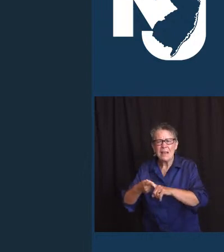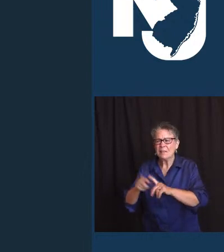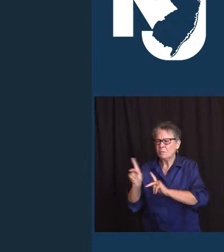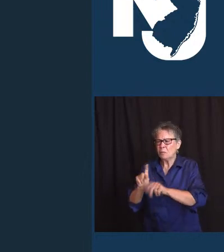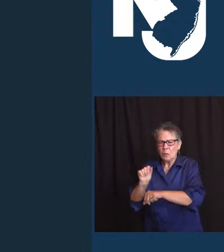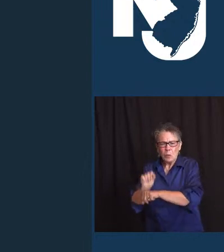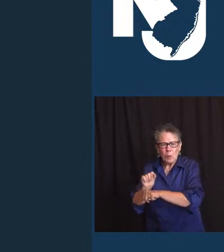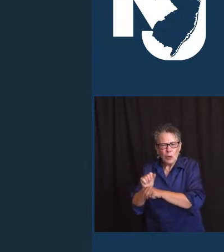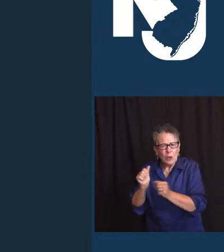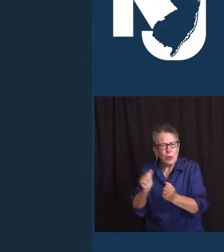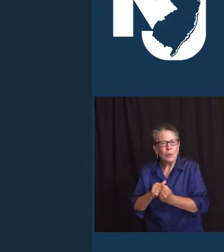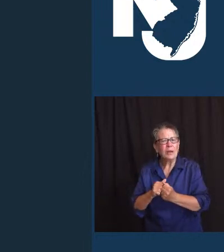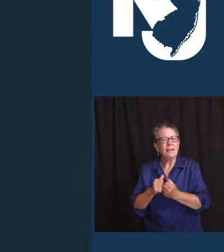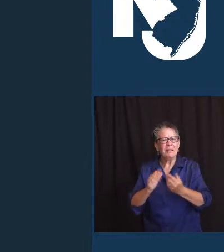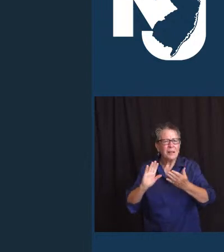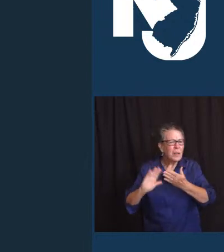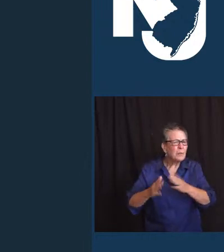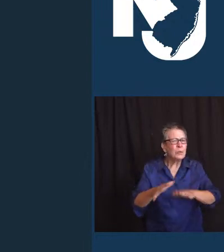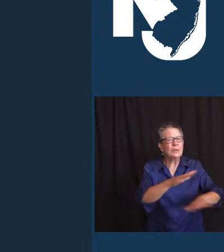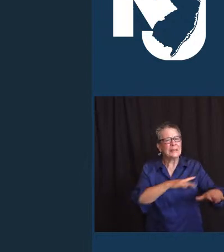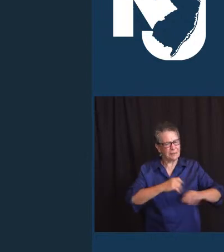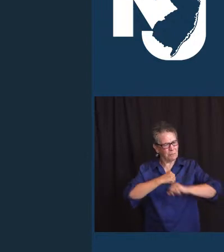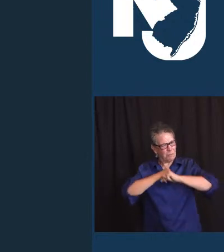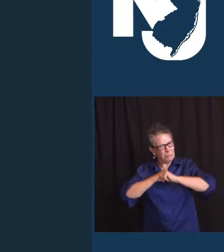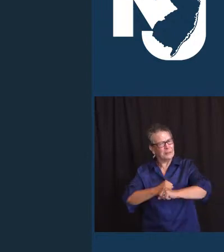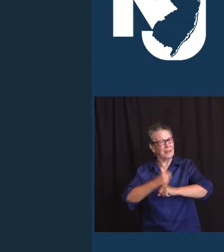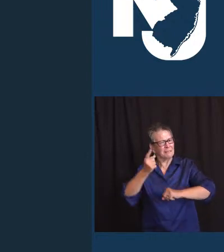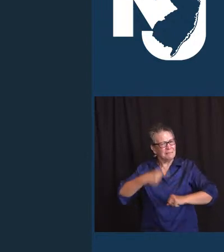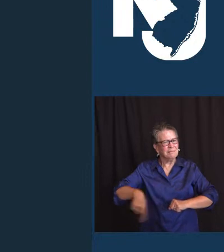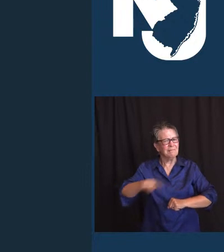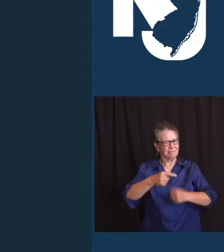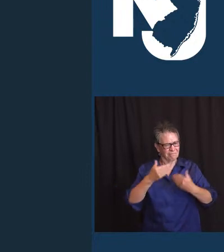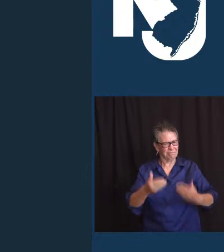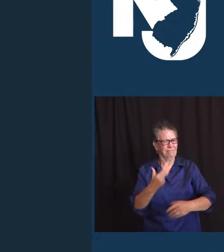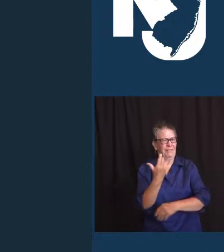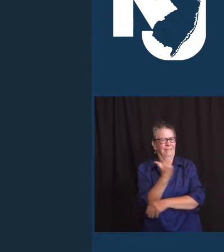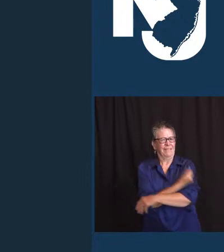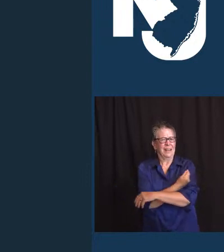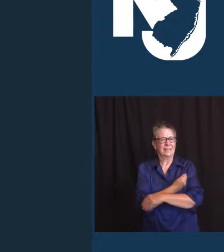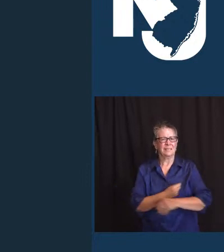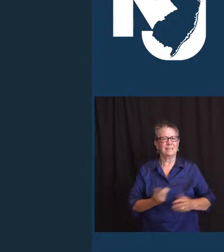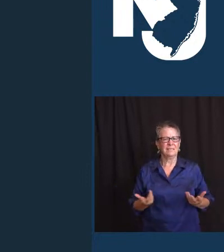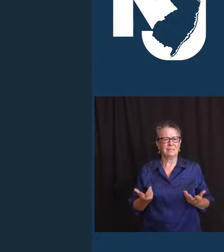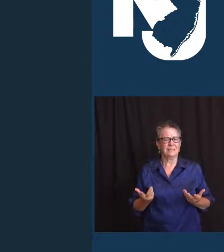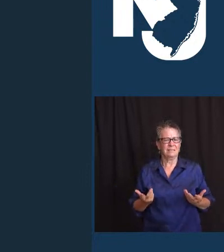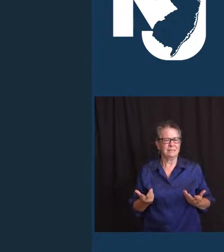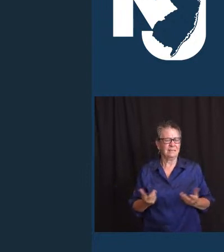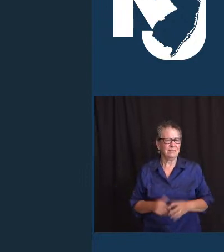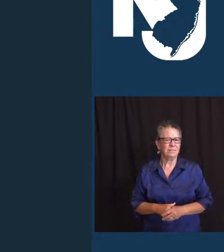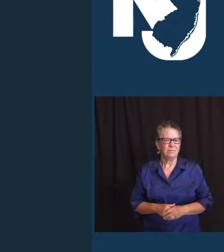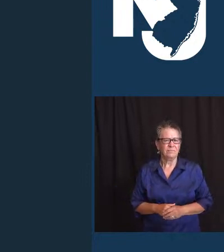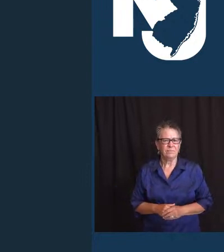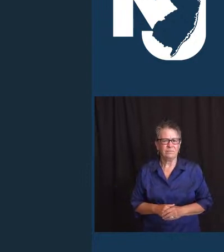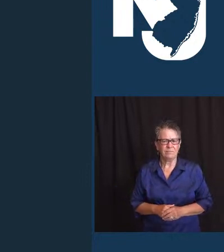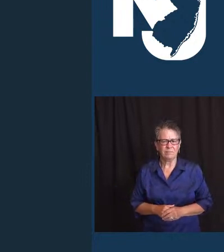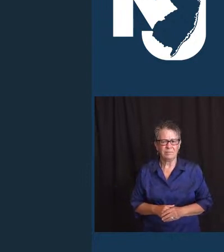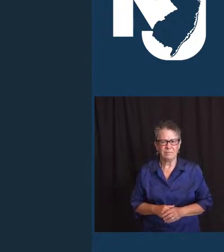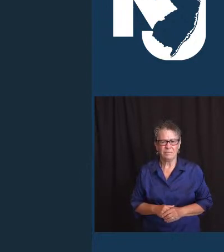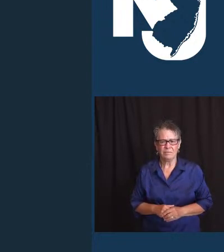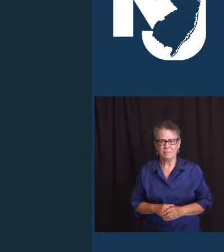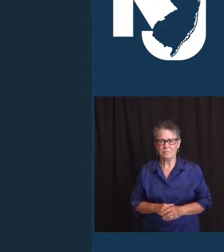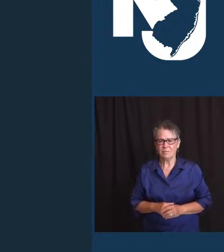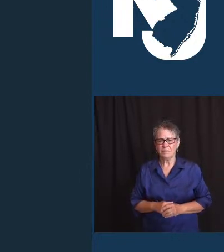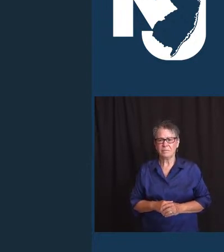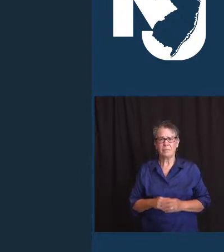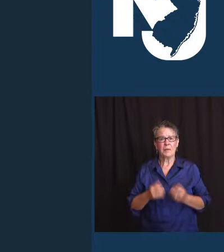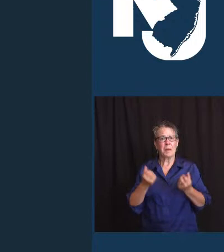than 5.7 million eligible folks who live here, and another 150,000 who work or go to school here. They have